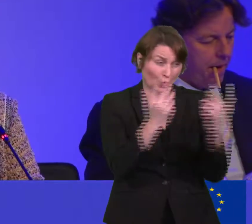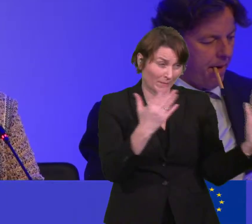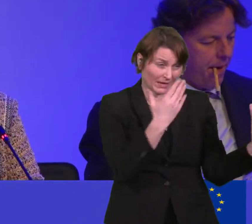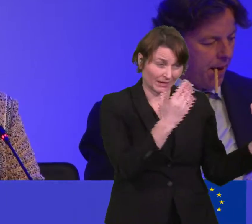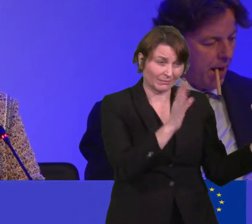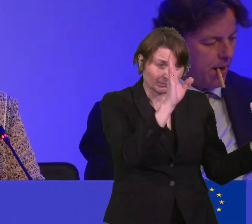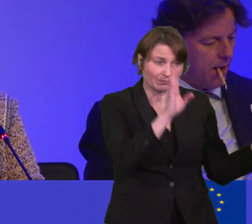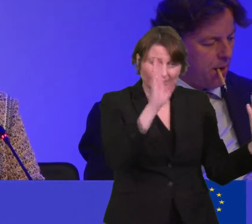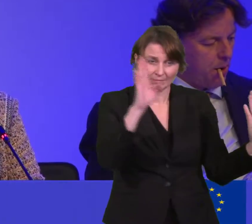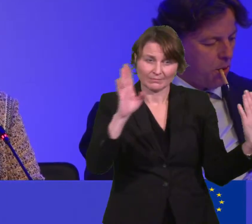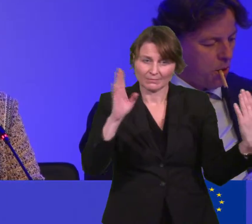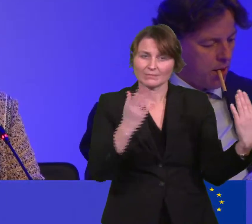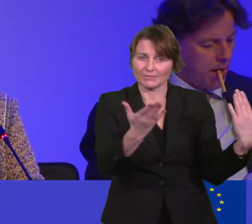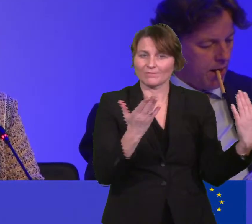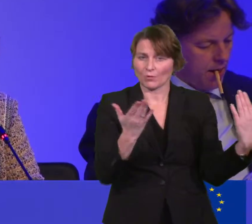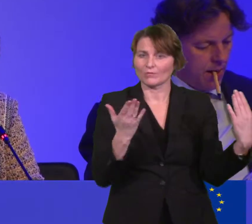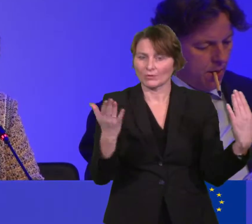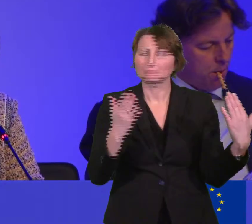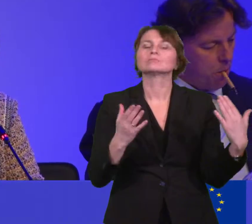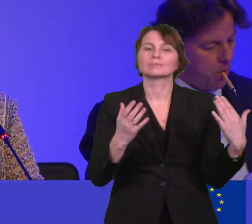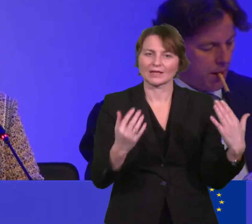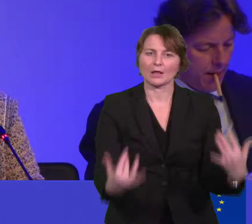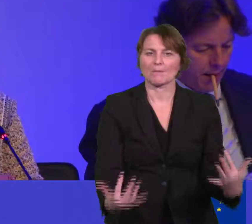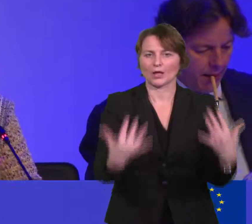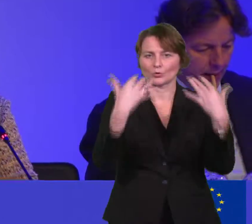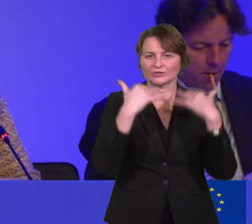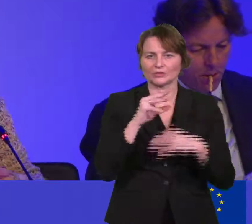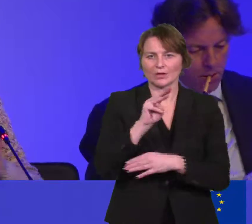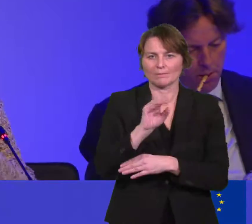you have brought forward, and it is migration.